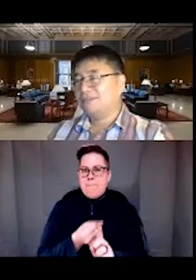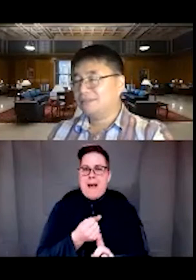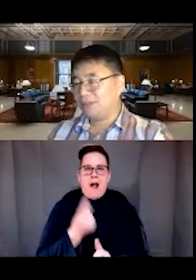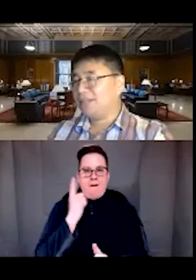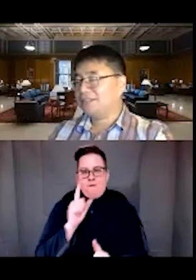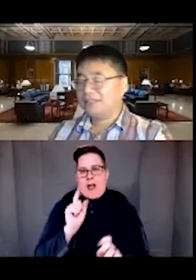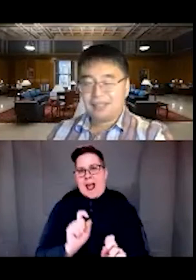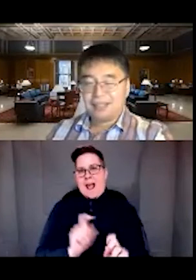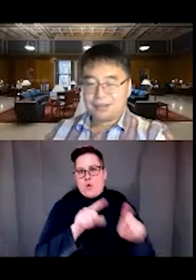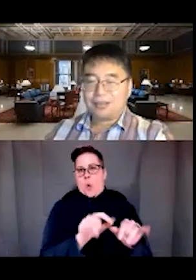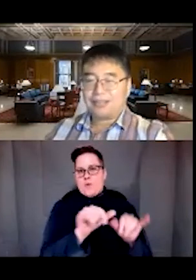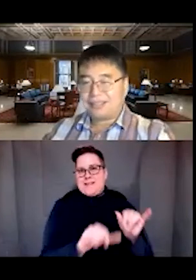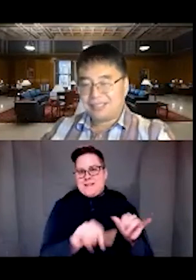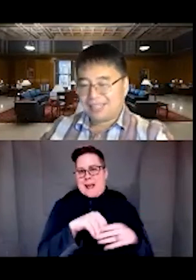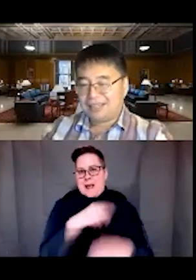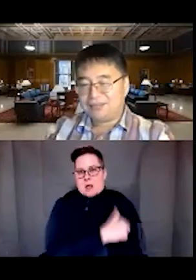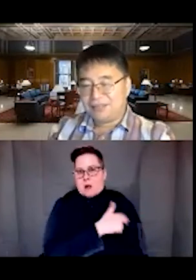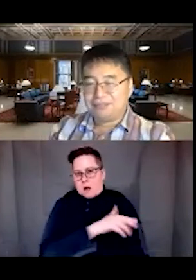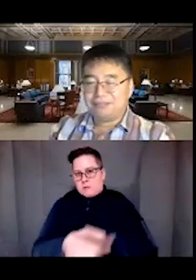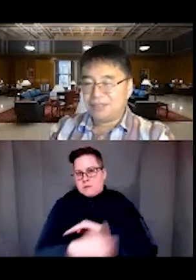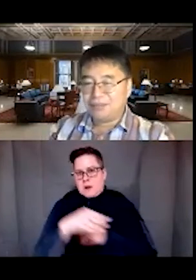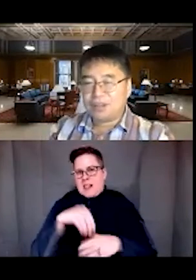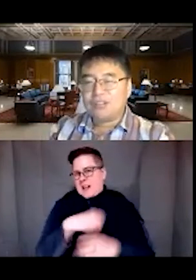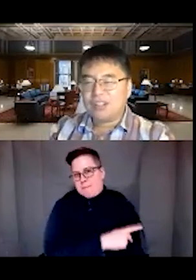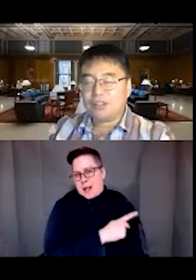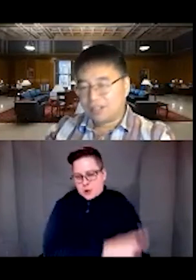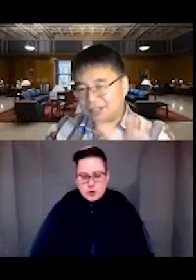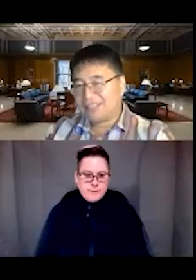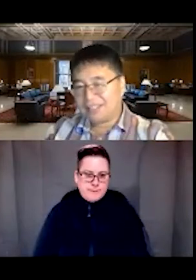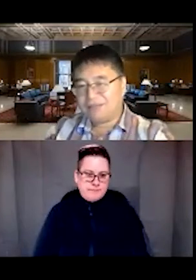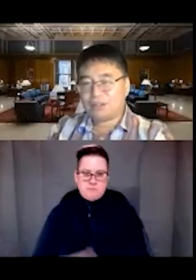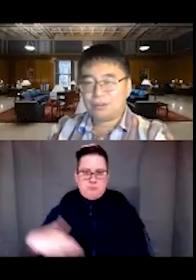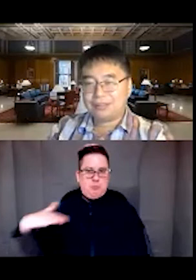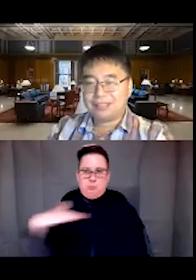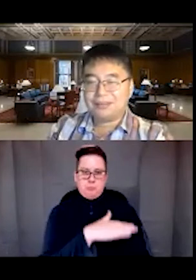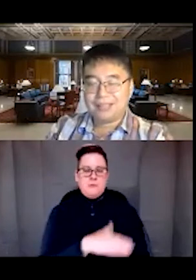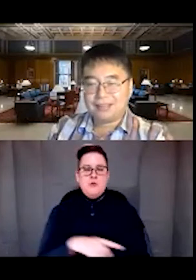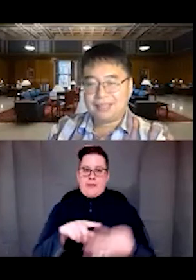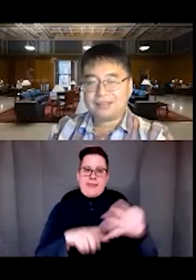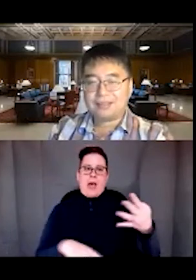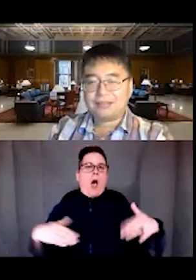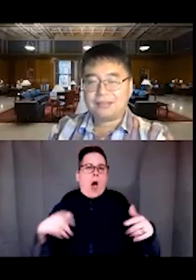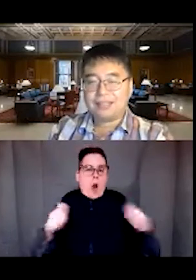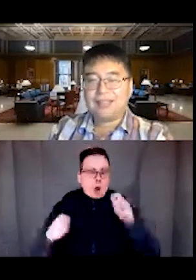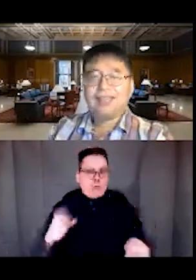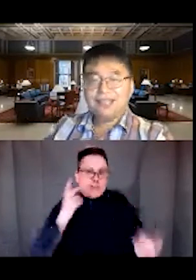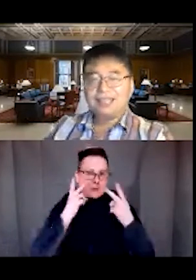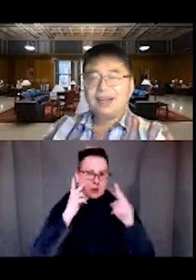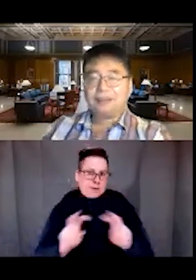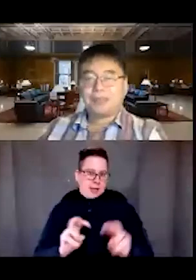admission rates. So that's kind of just unadjusted kind of visual analysis of the